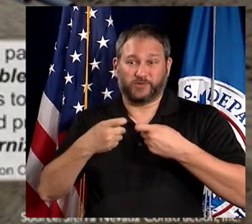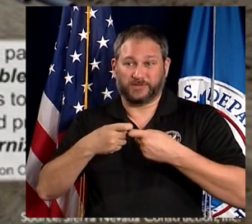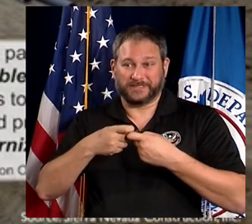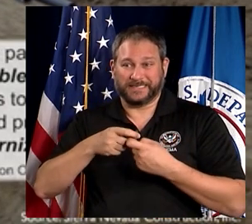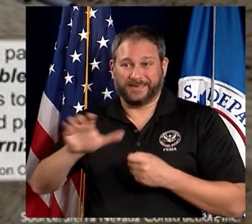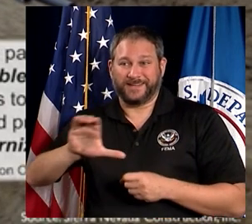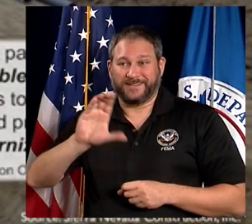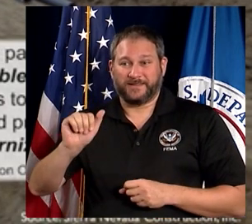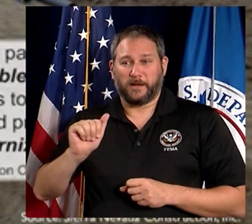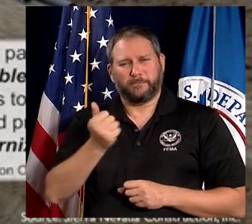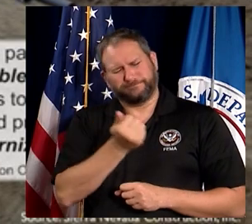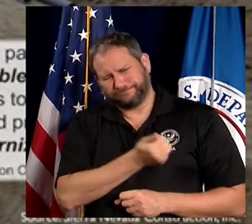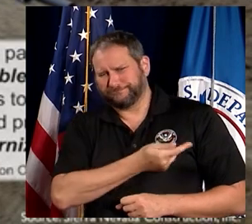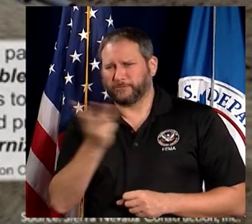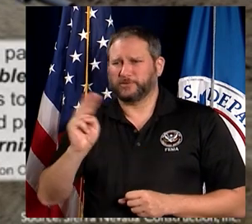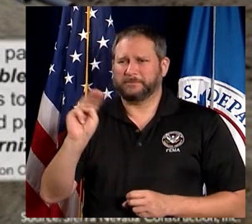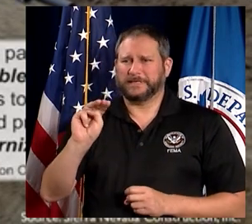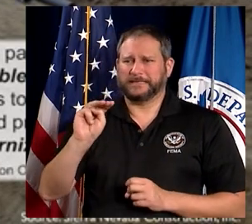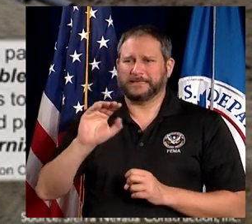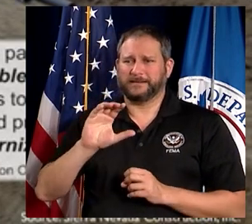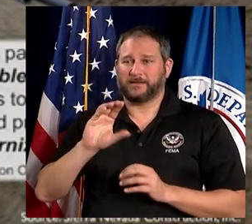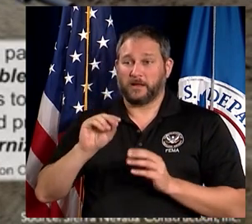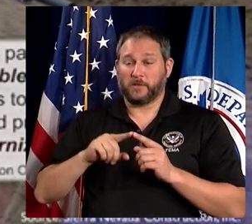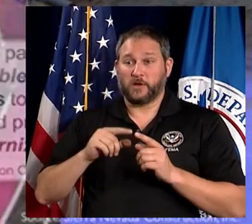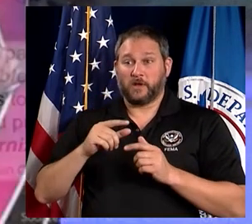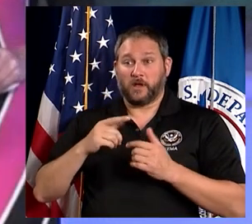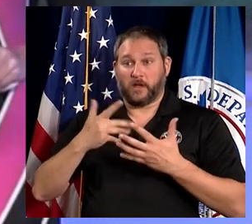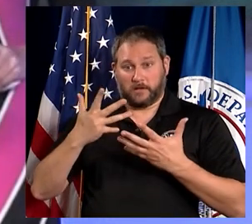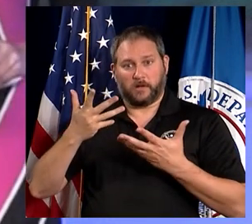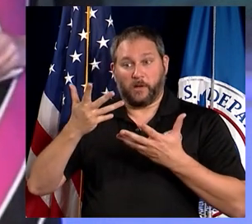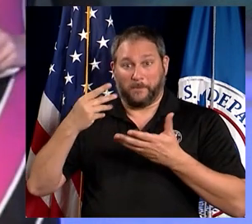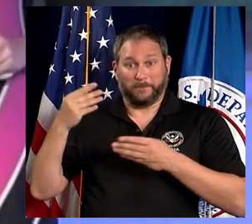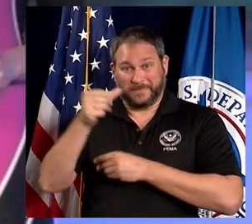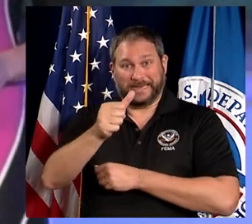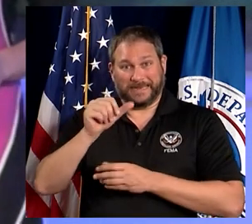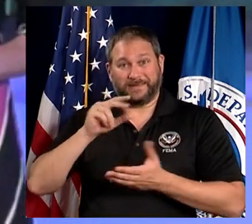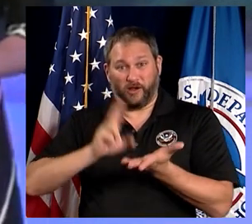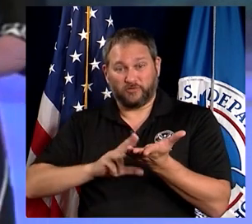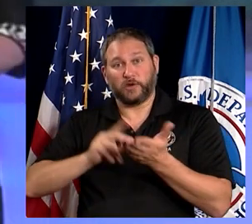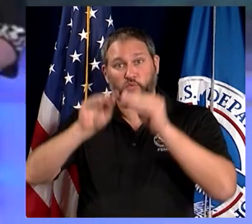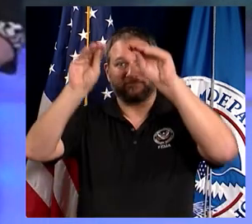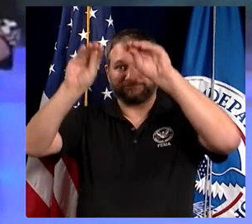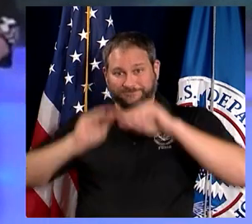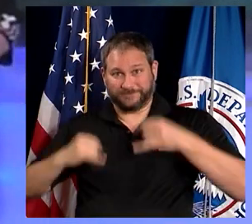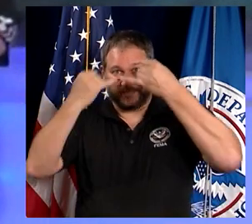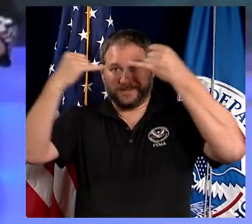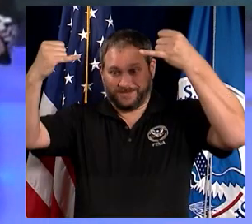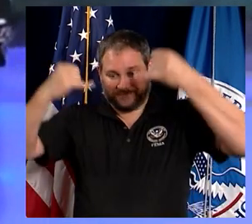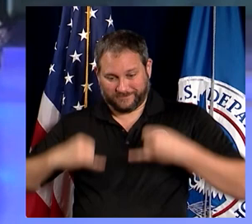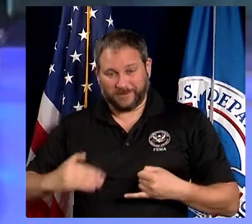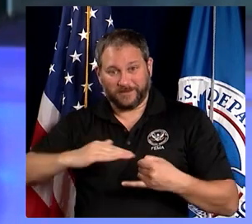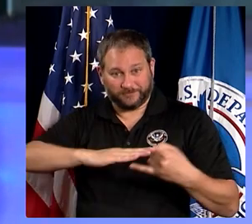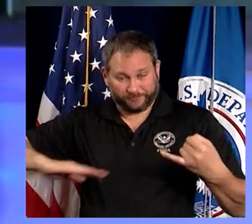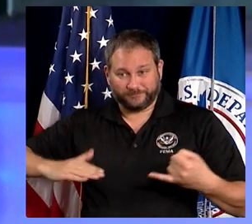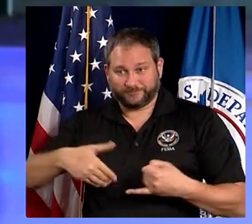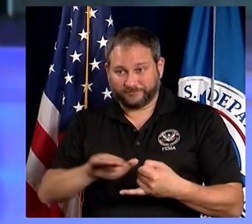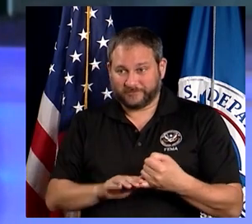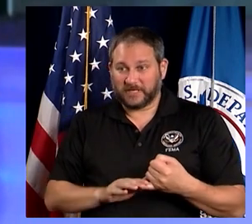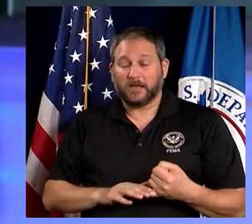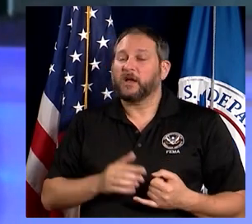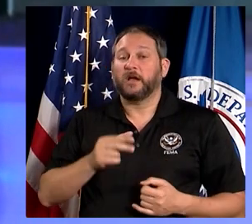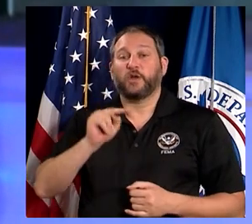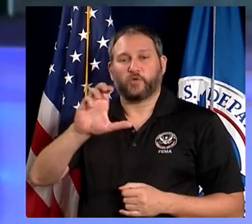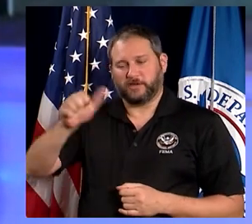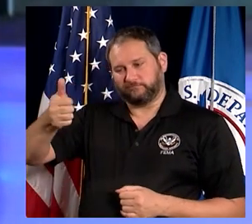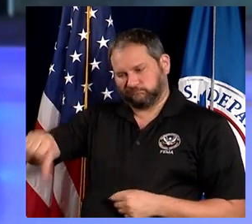proposal to underground every wire in the state. Going forward, states may need to revisit how they think about